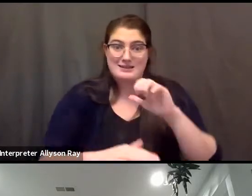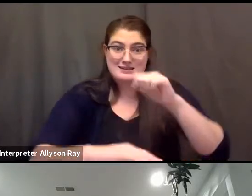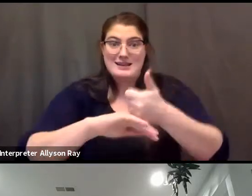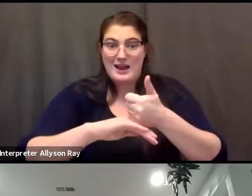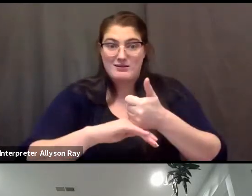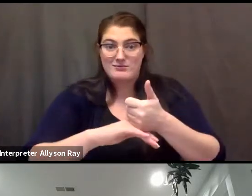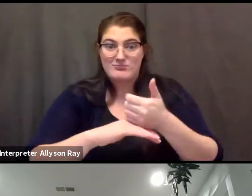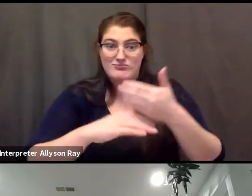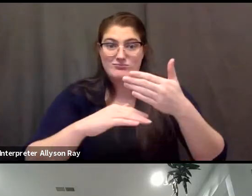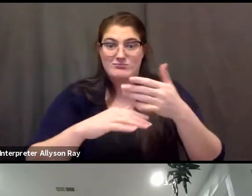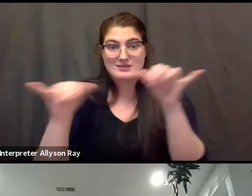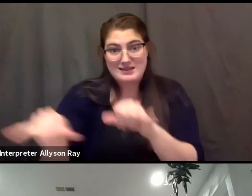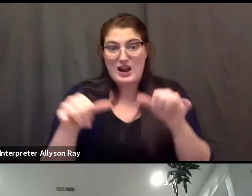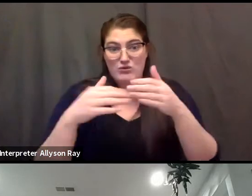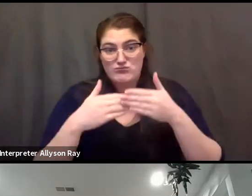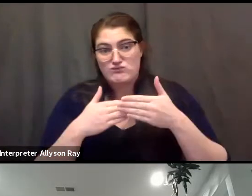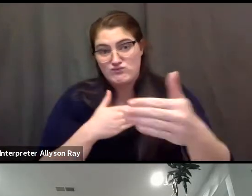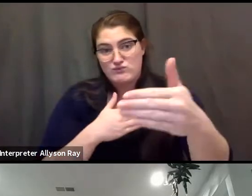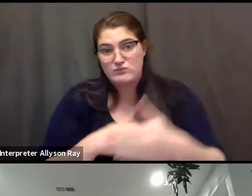Mm-hmm.